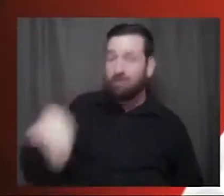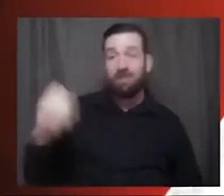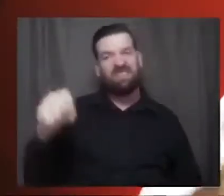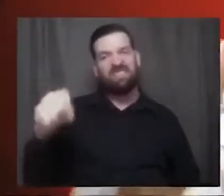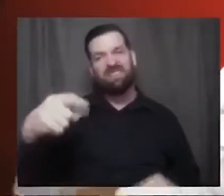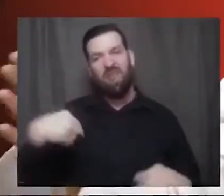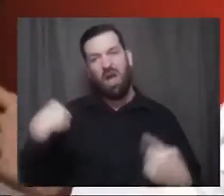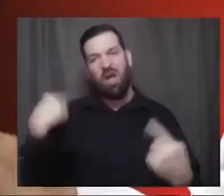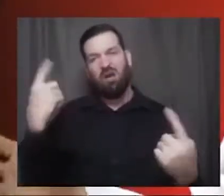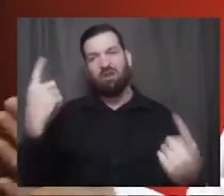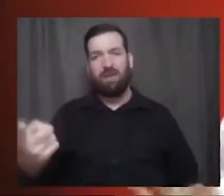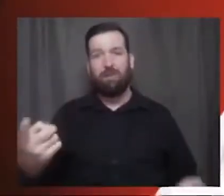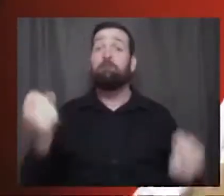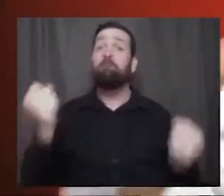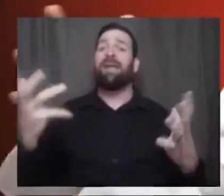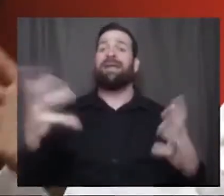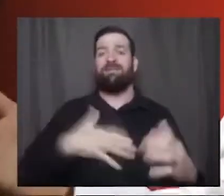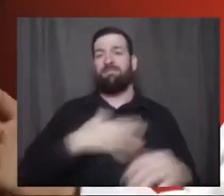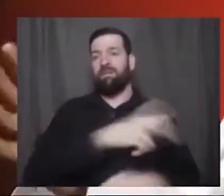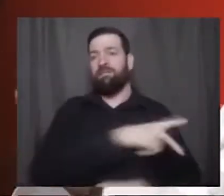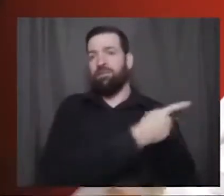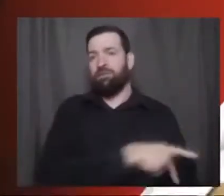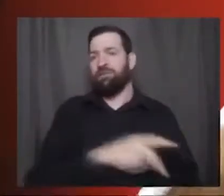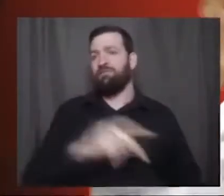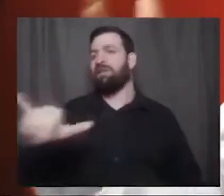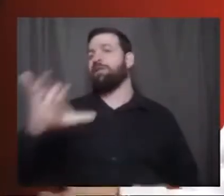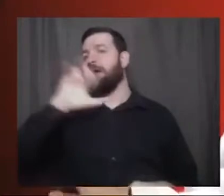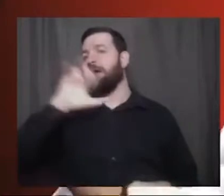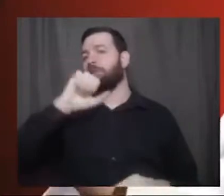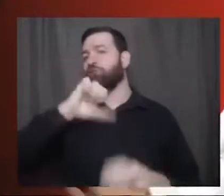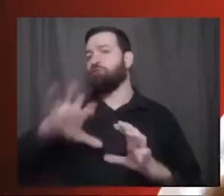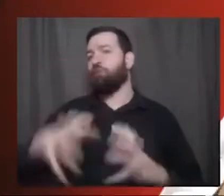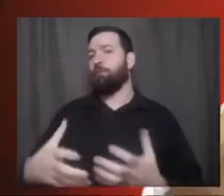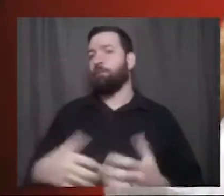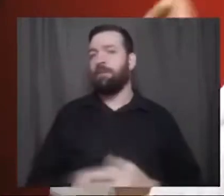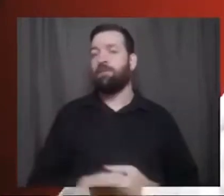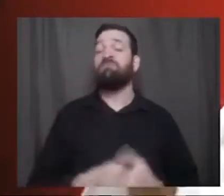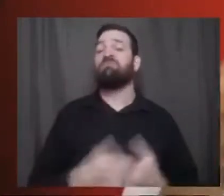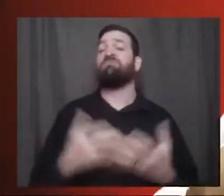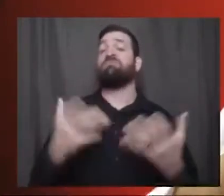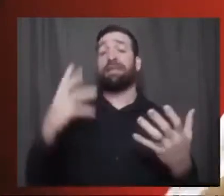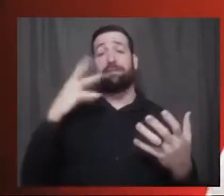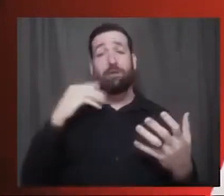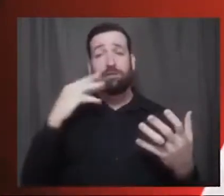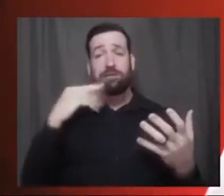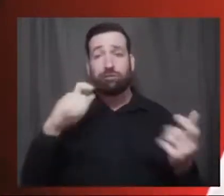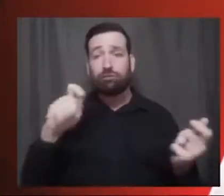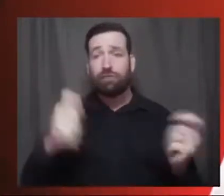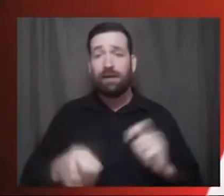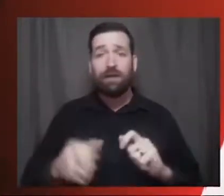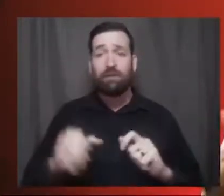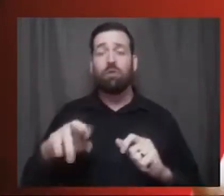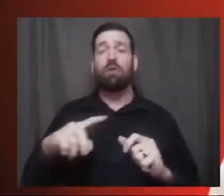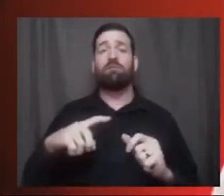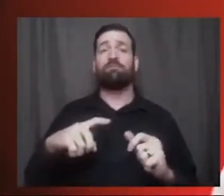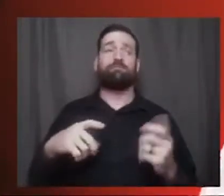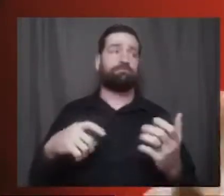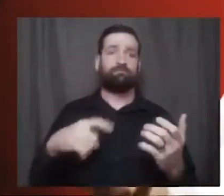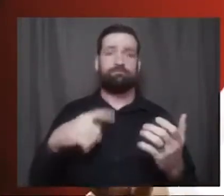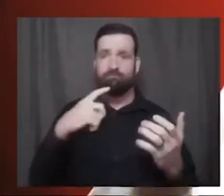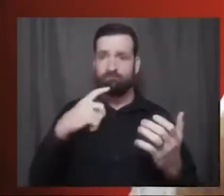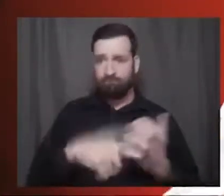my patients are in that age group where they're going through a change or they've kind of found that that's one of the primary interests